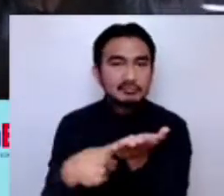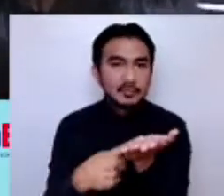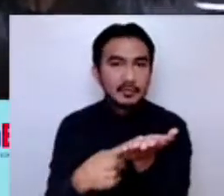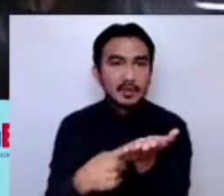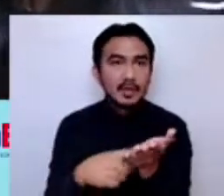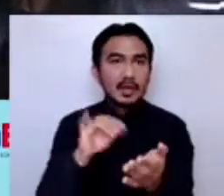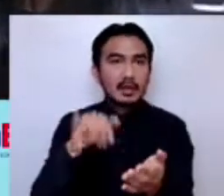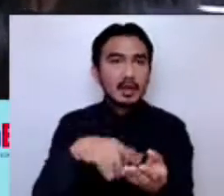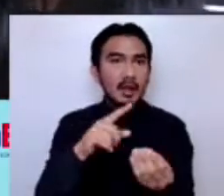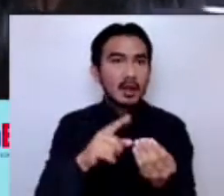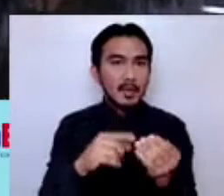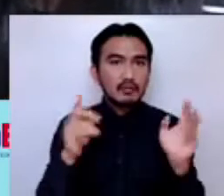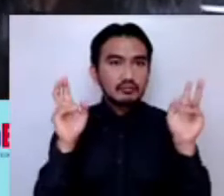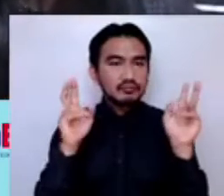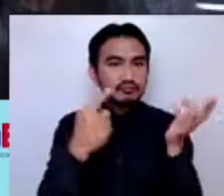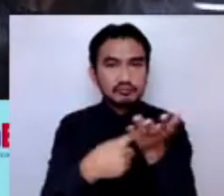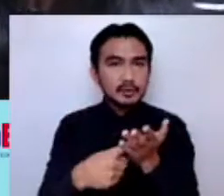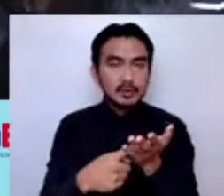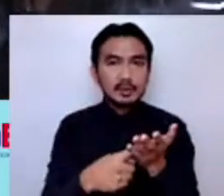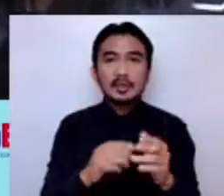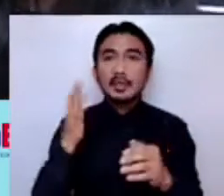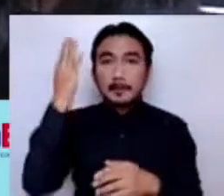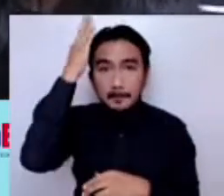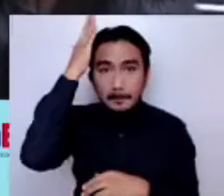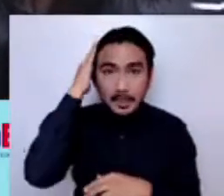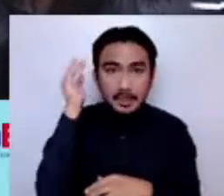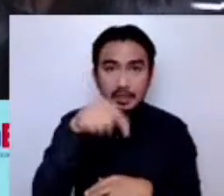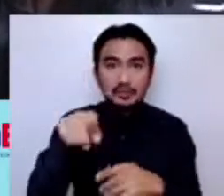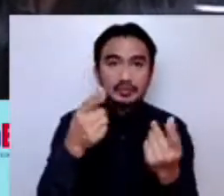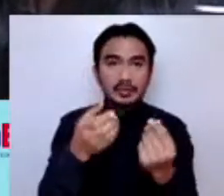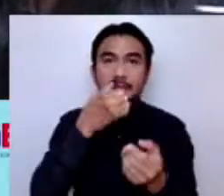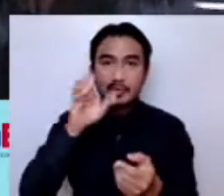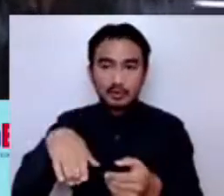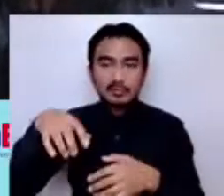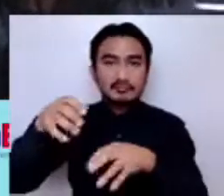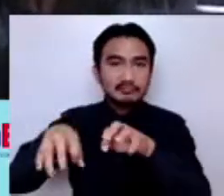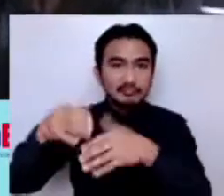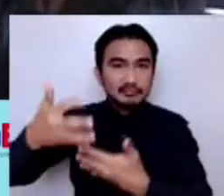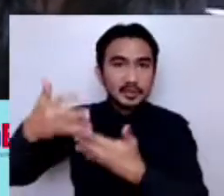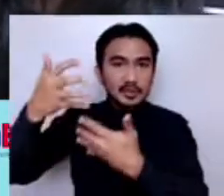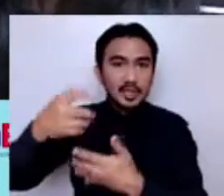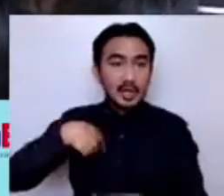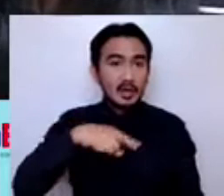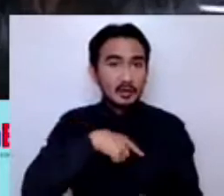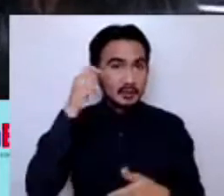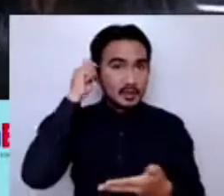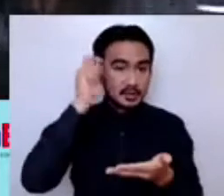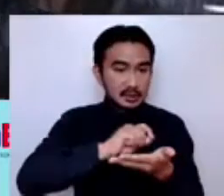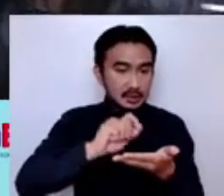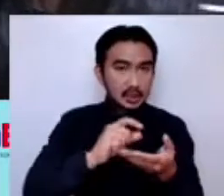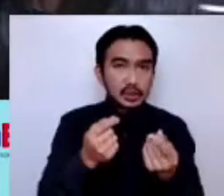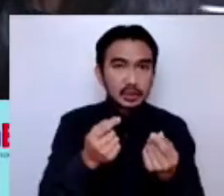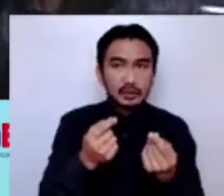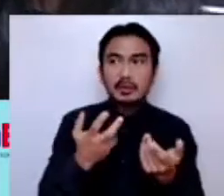topic or that previous portion, please do use our comment box and our secretariat will be happy to respond to your queries